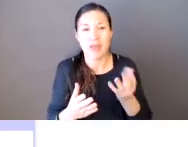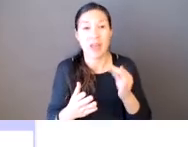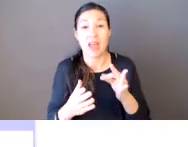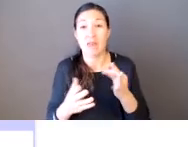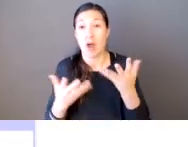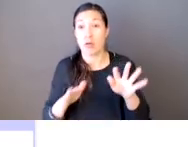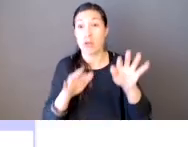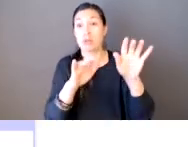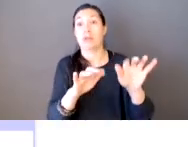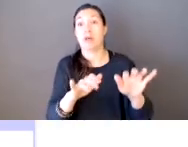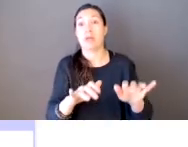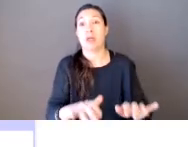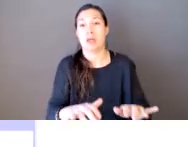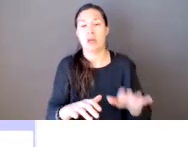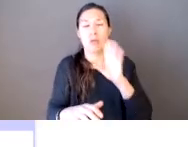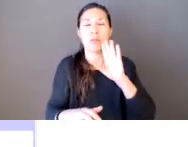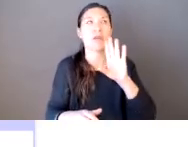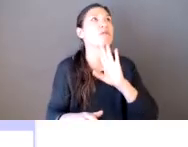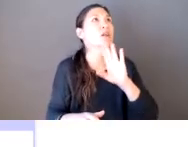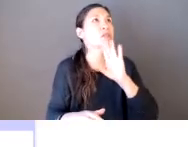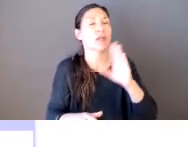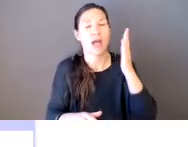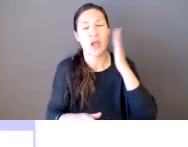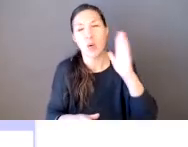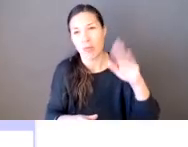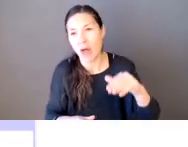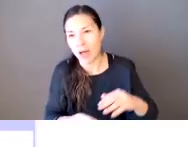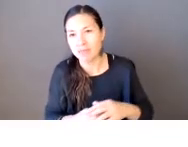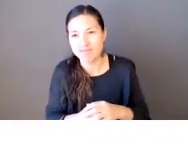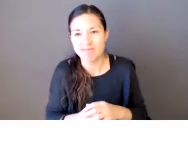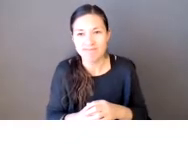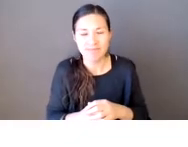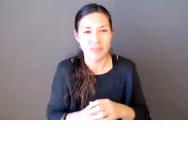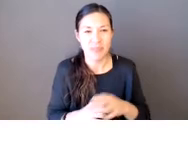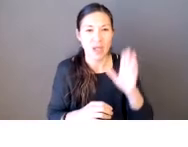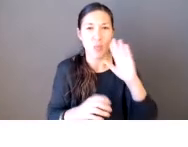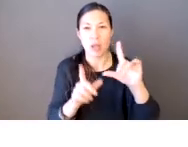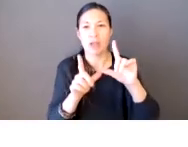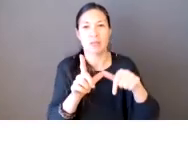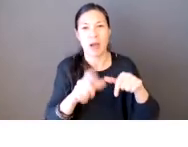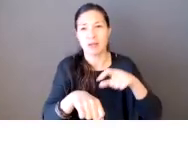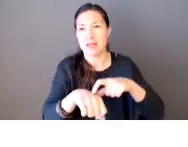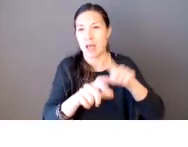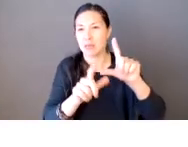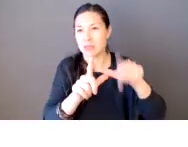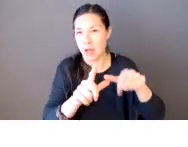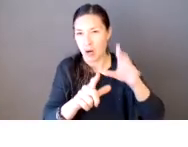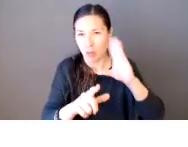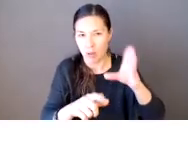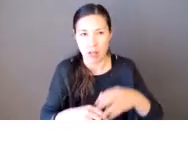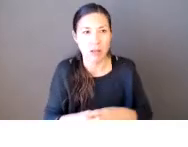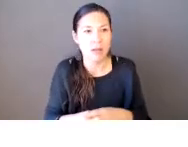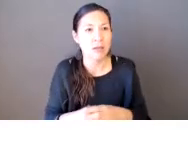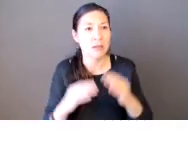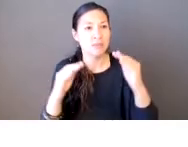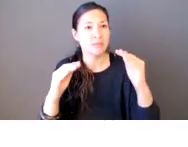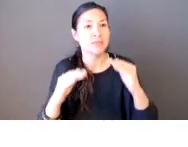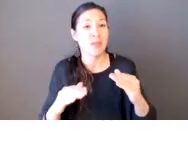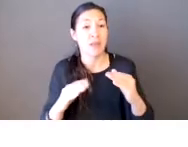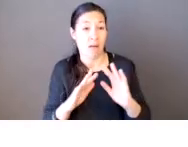of information, it can be frustrating. There is that timeout feature. When you're filing